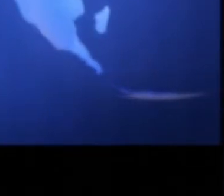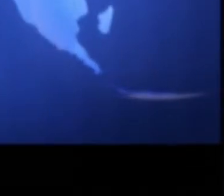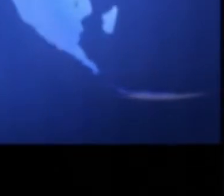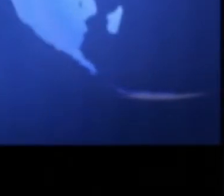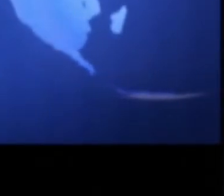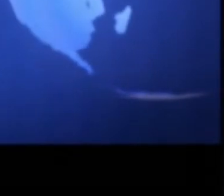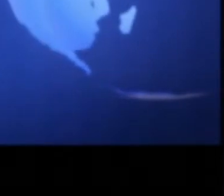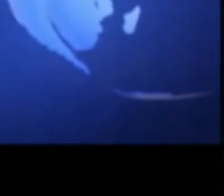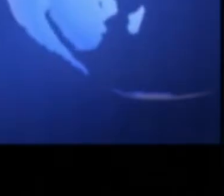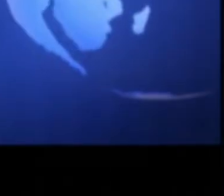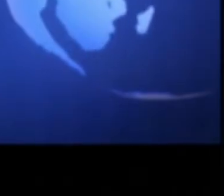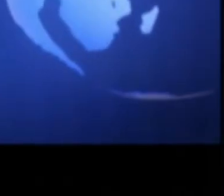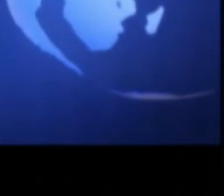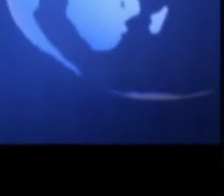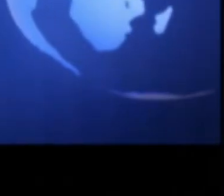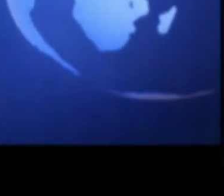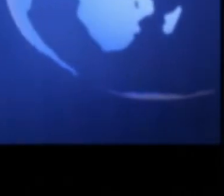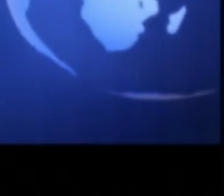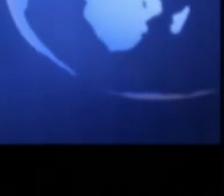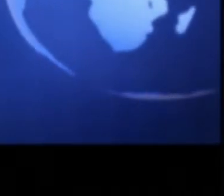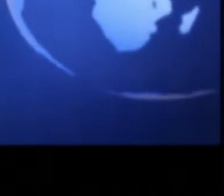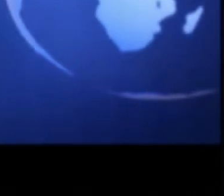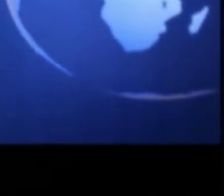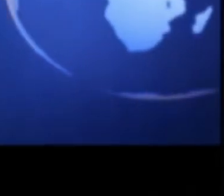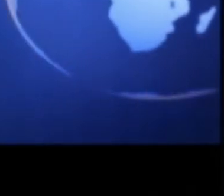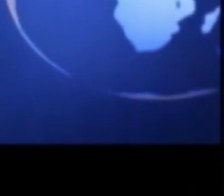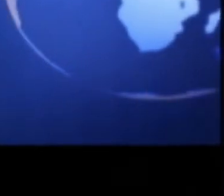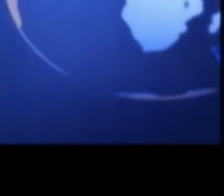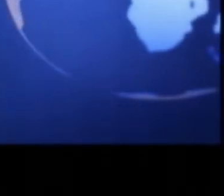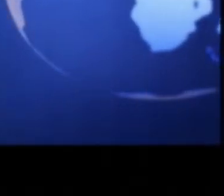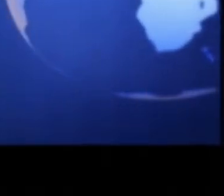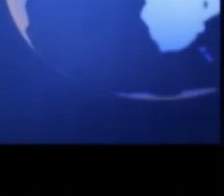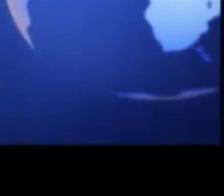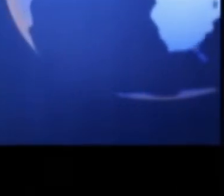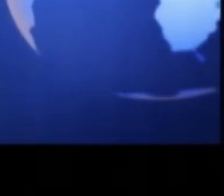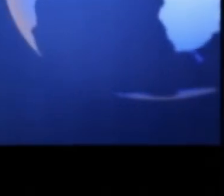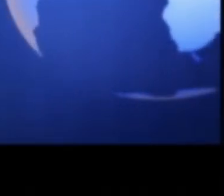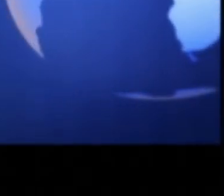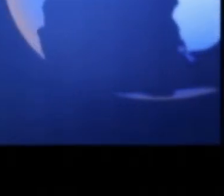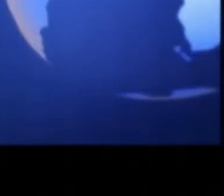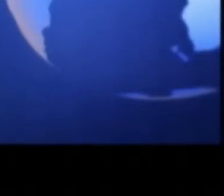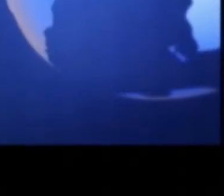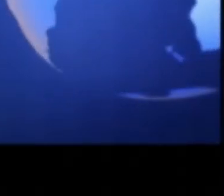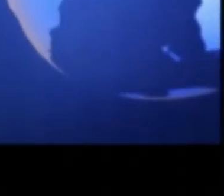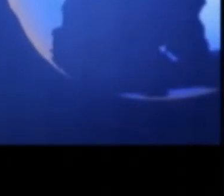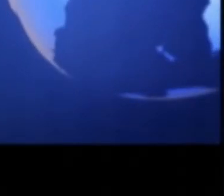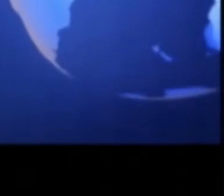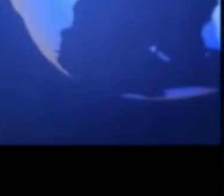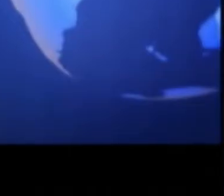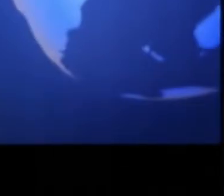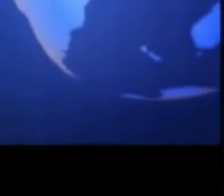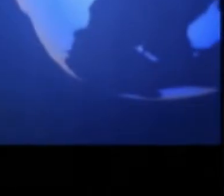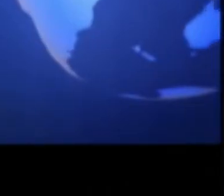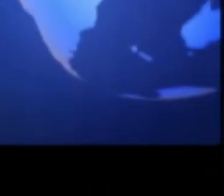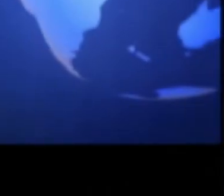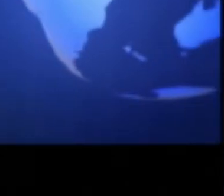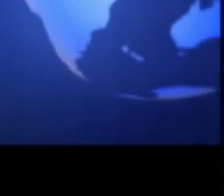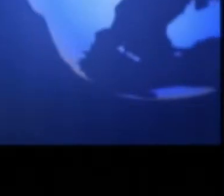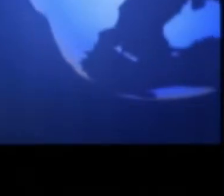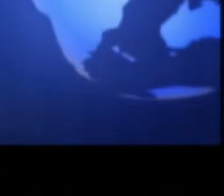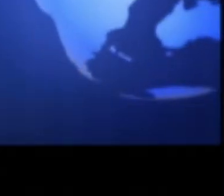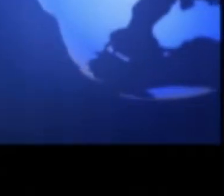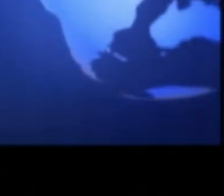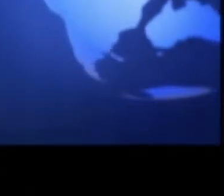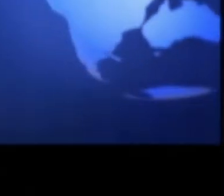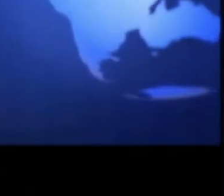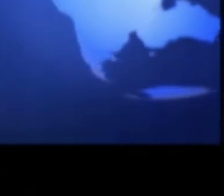President Buhari tasks new service chiefs on national security as he decorates new service chiefs.